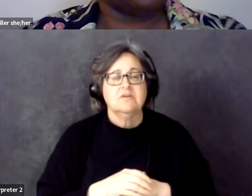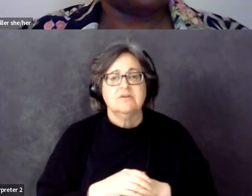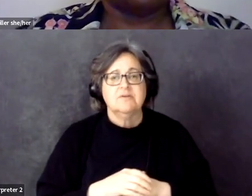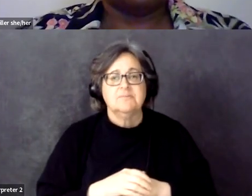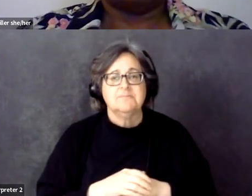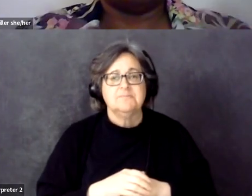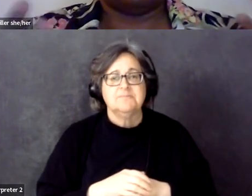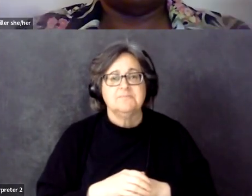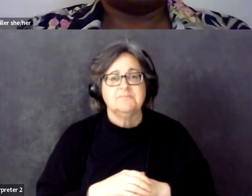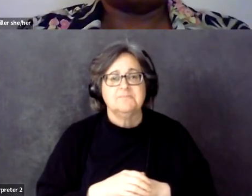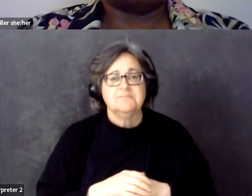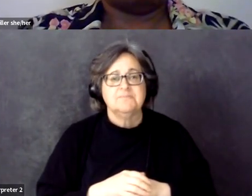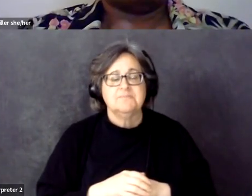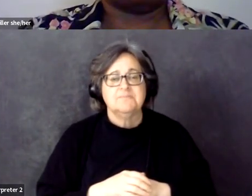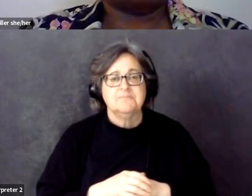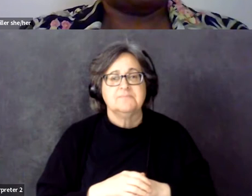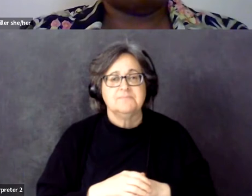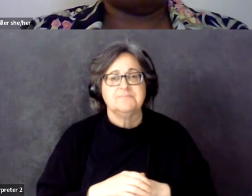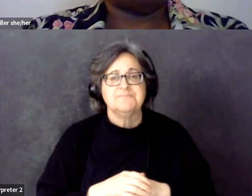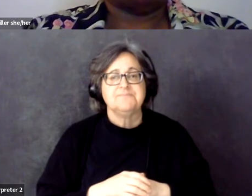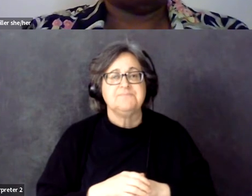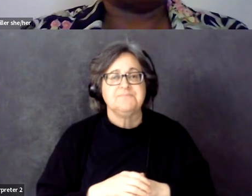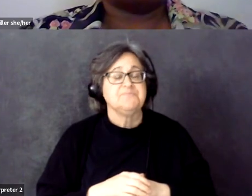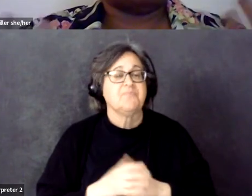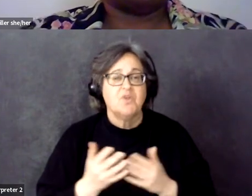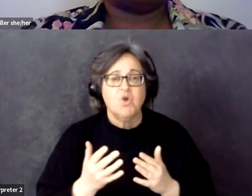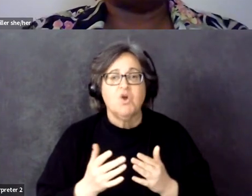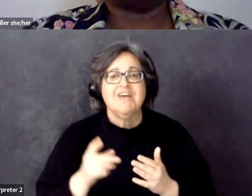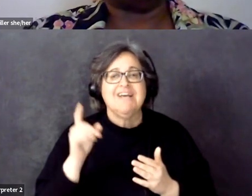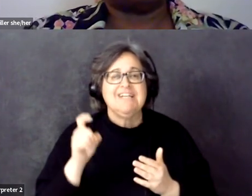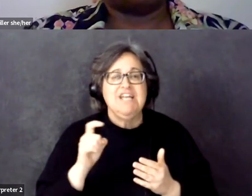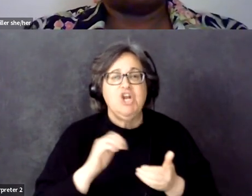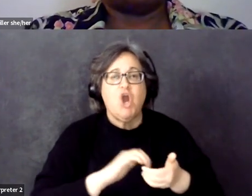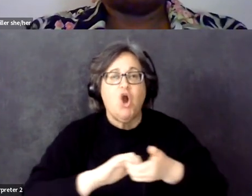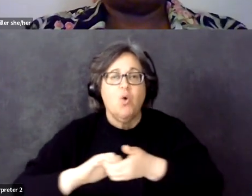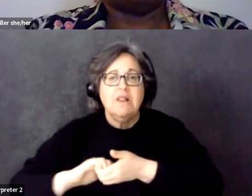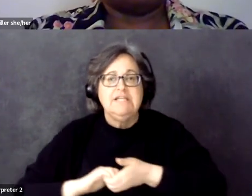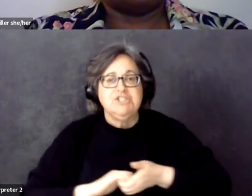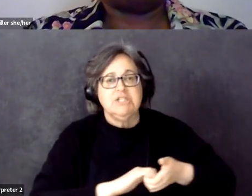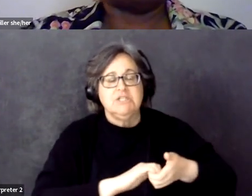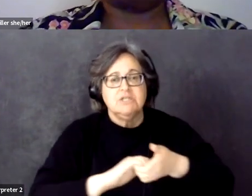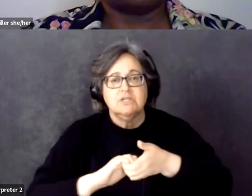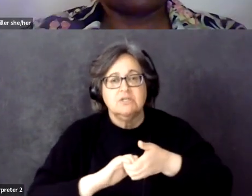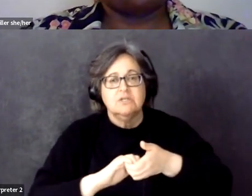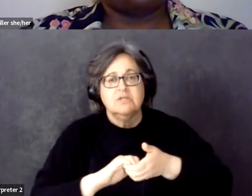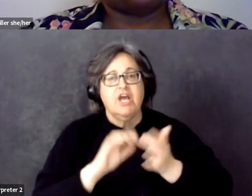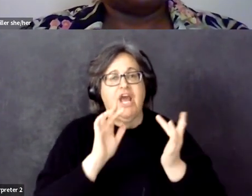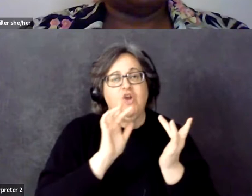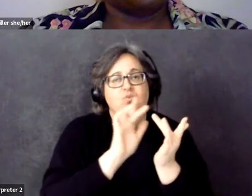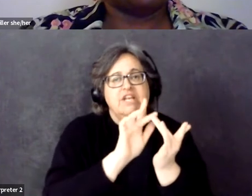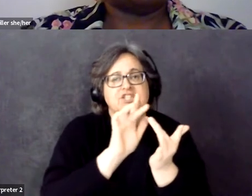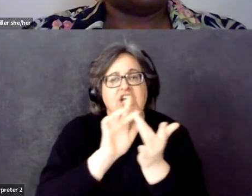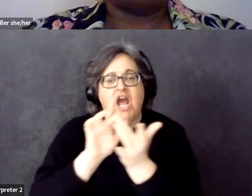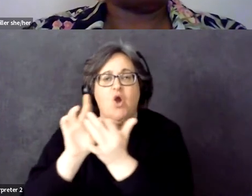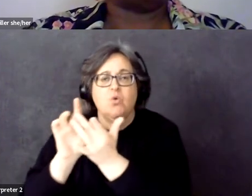absolutely the necessity for coalition and reaching out